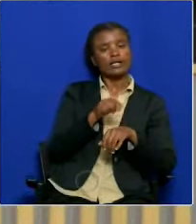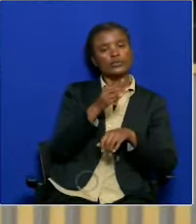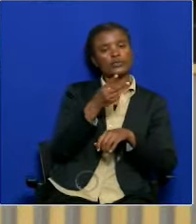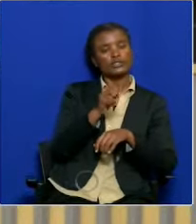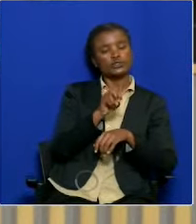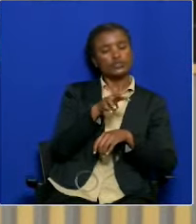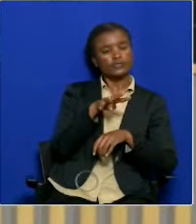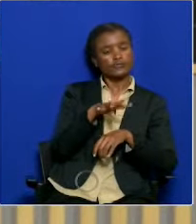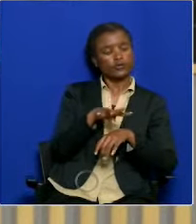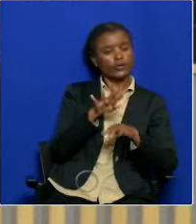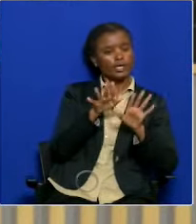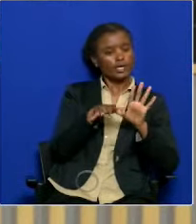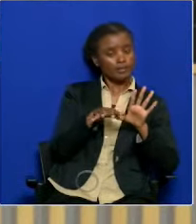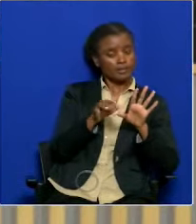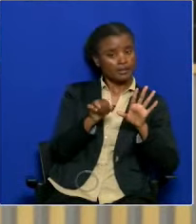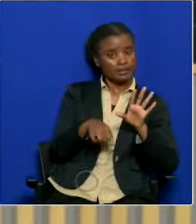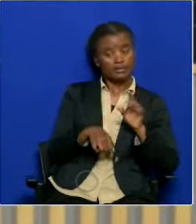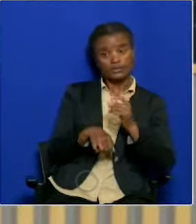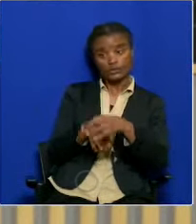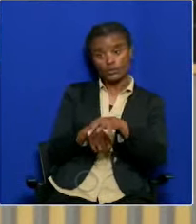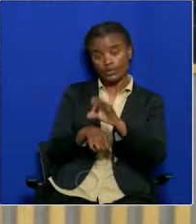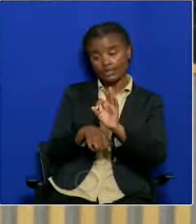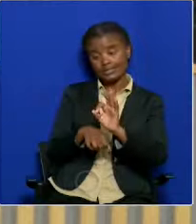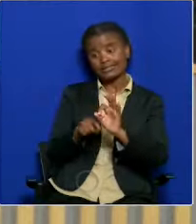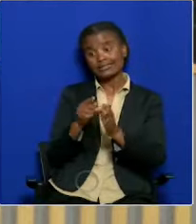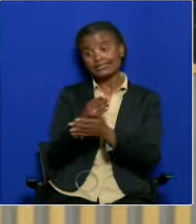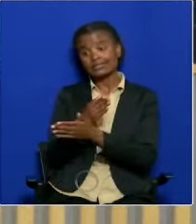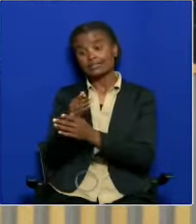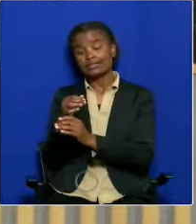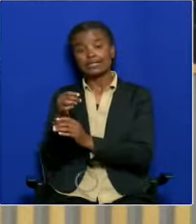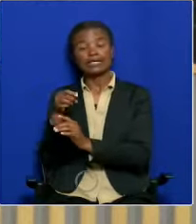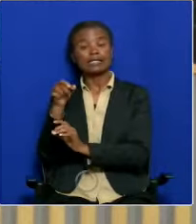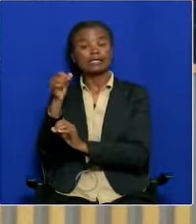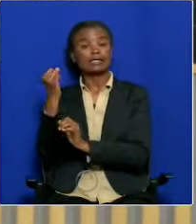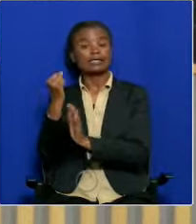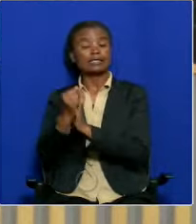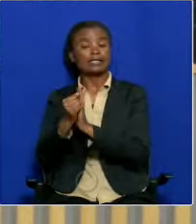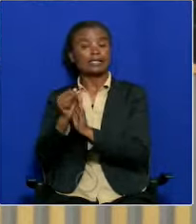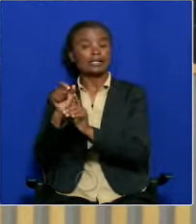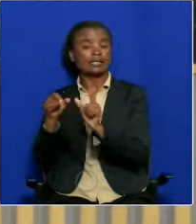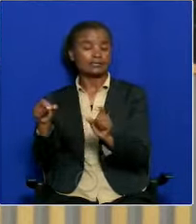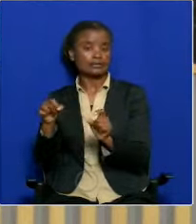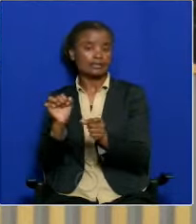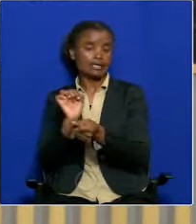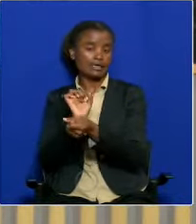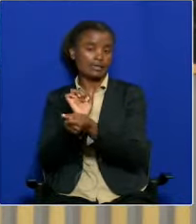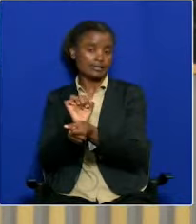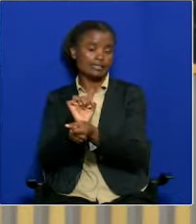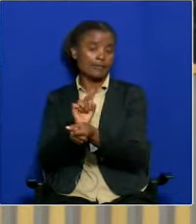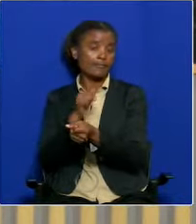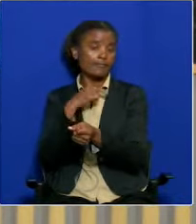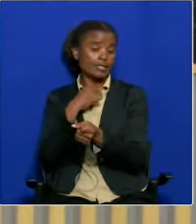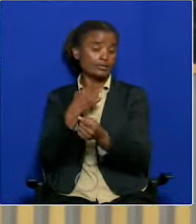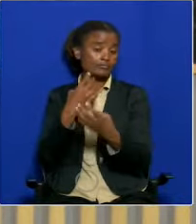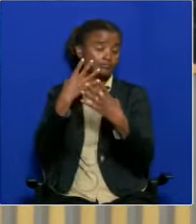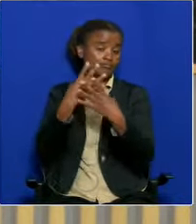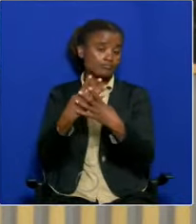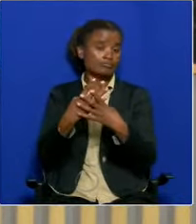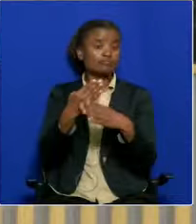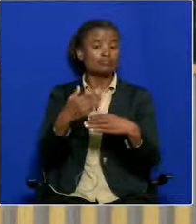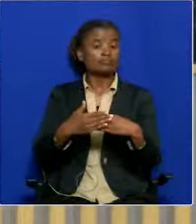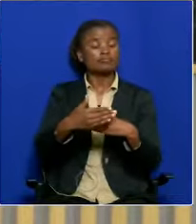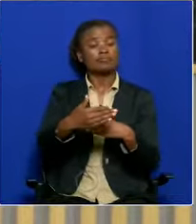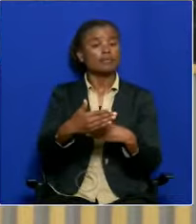his killers or alleged killers have been arrested but not convicted. And we also know that based on